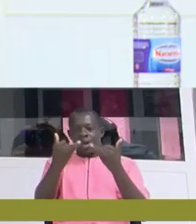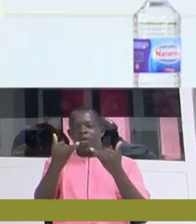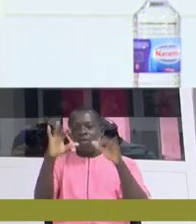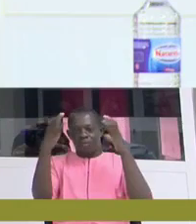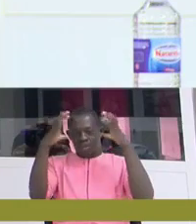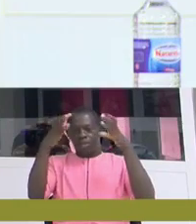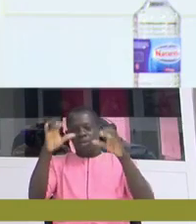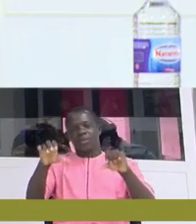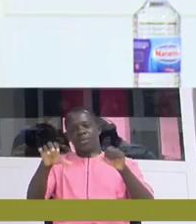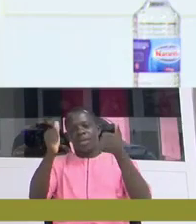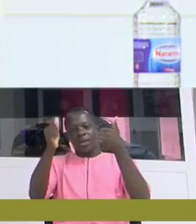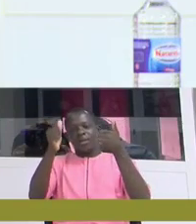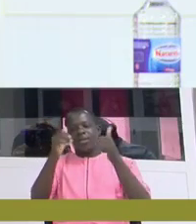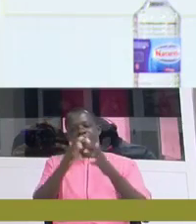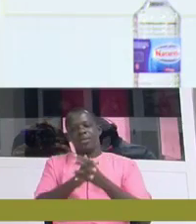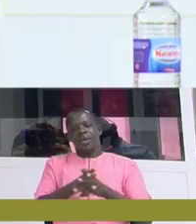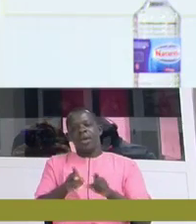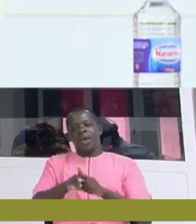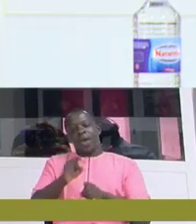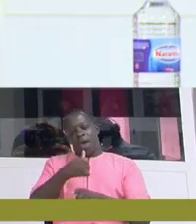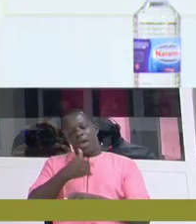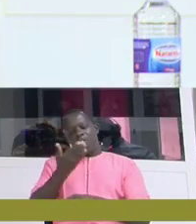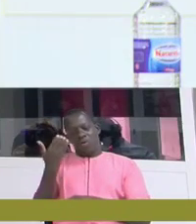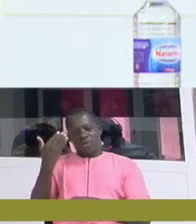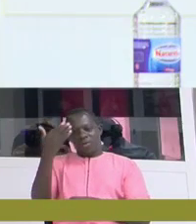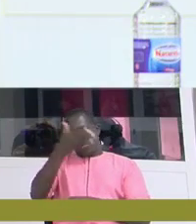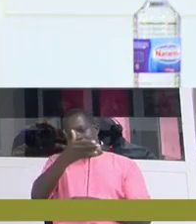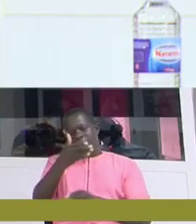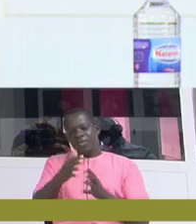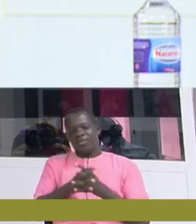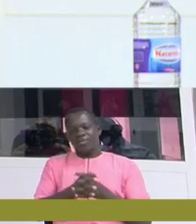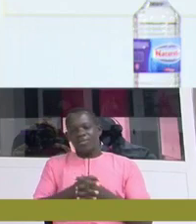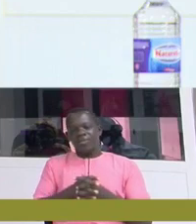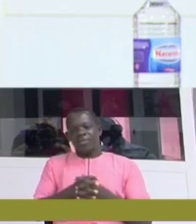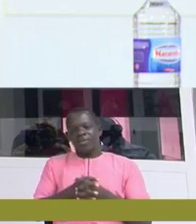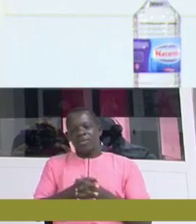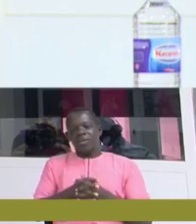The problem started. Bebulu. I was under their control.